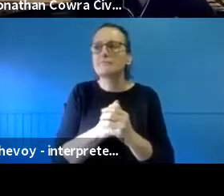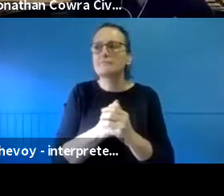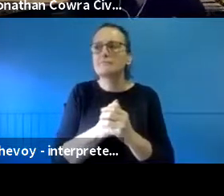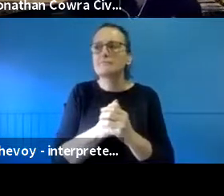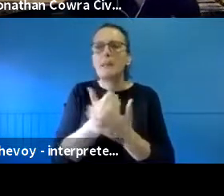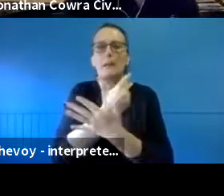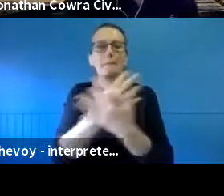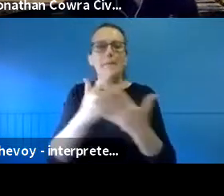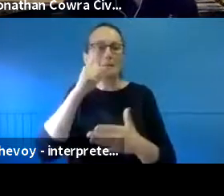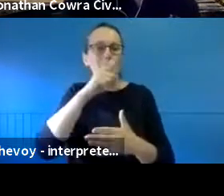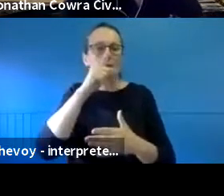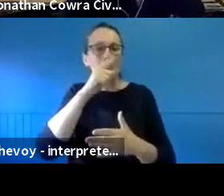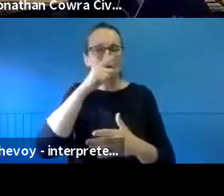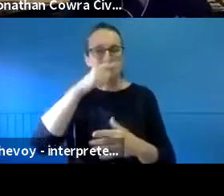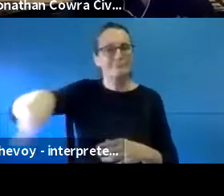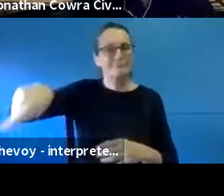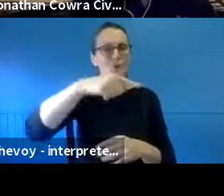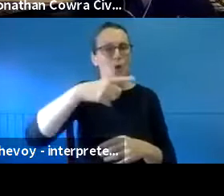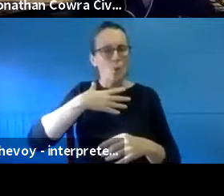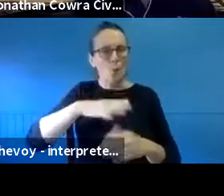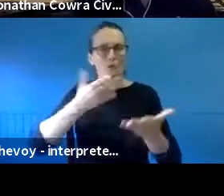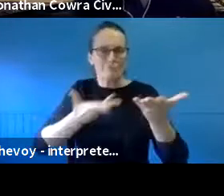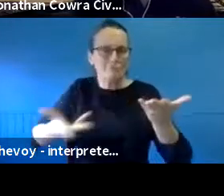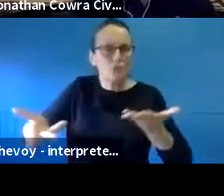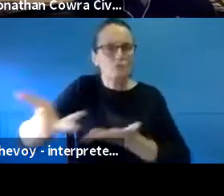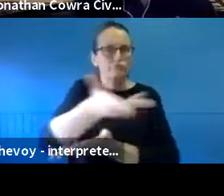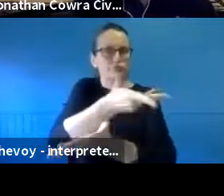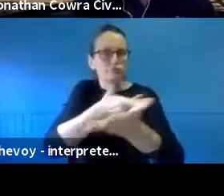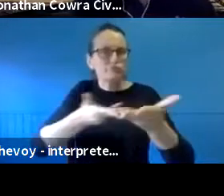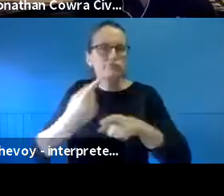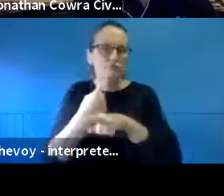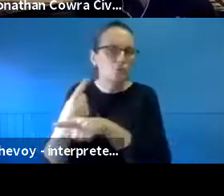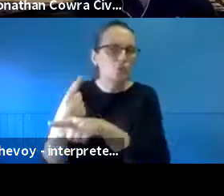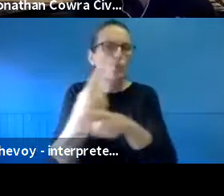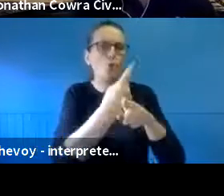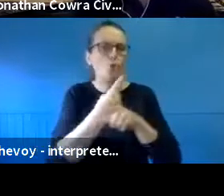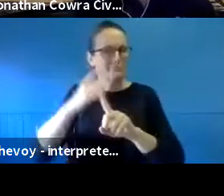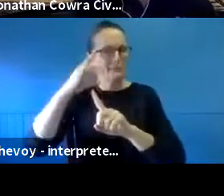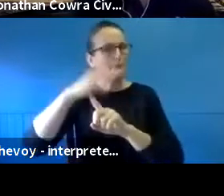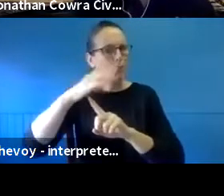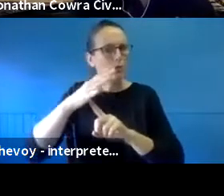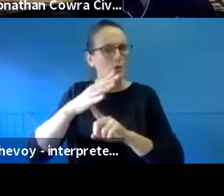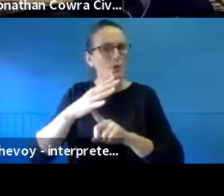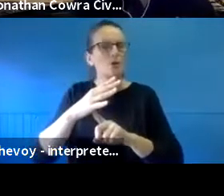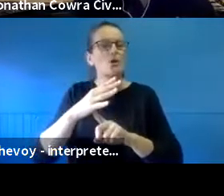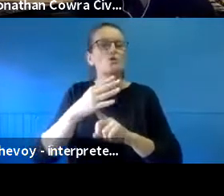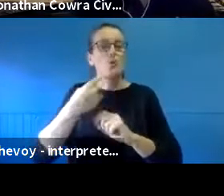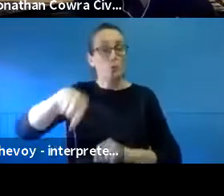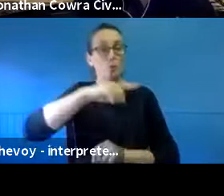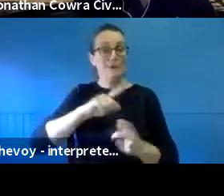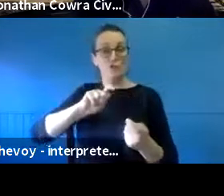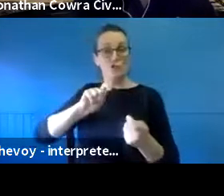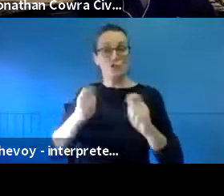to have some important conversations. And so we kind of adapted the